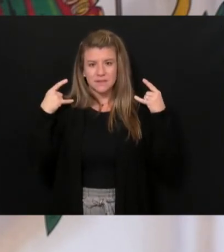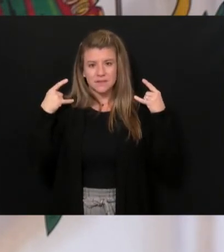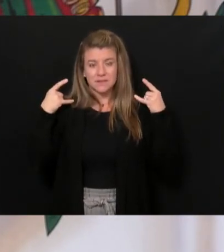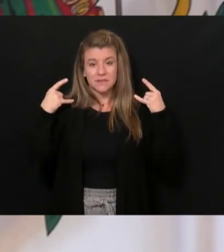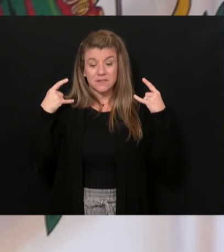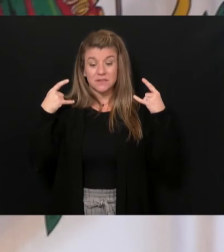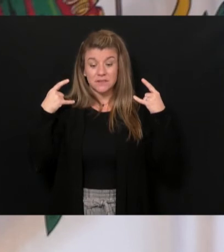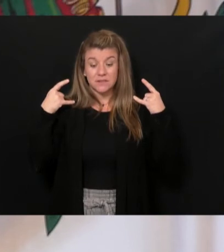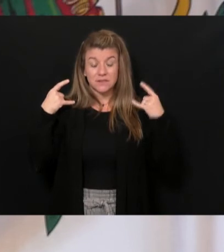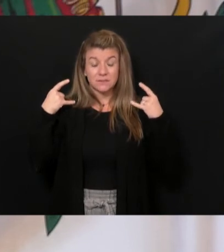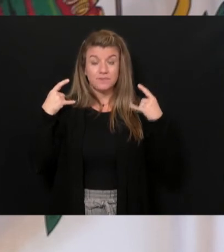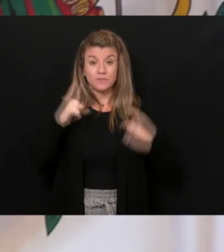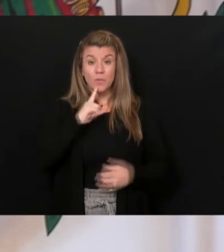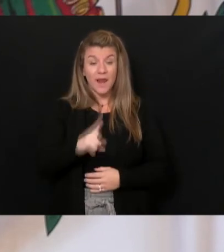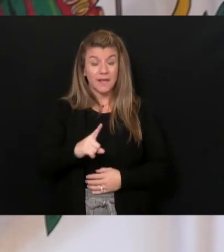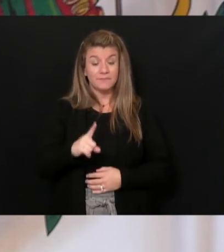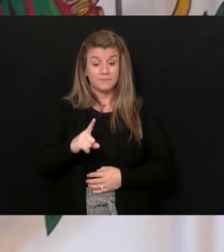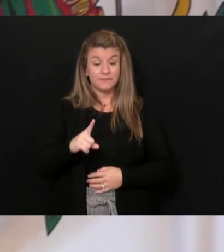This right here